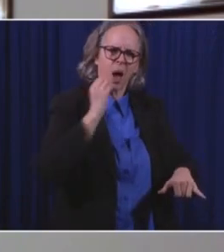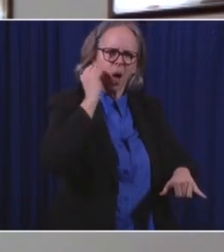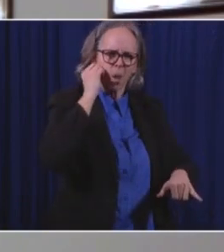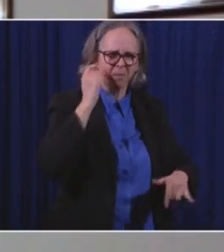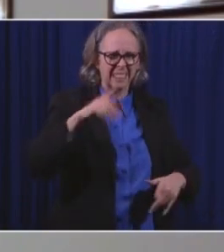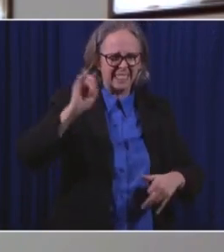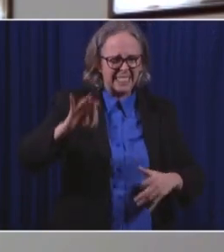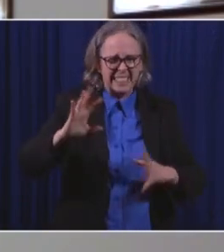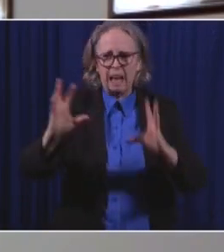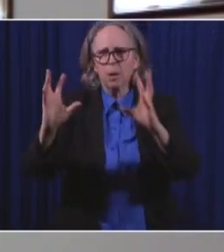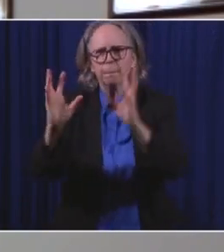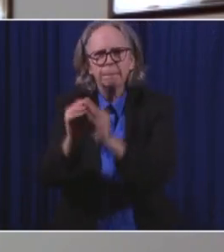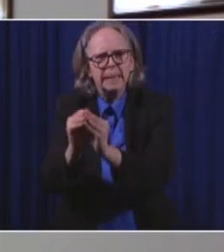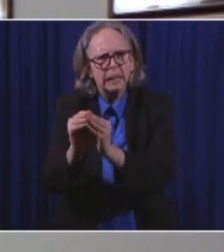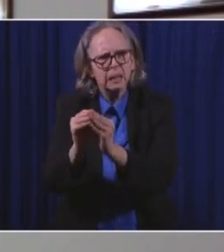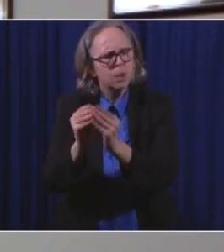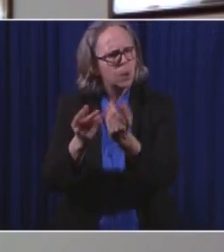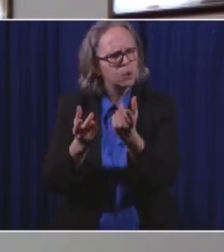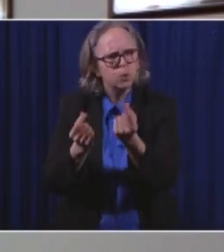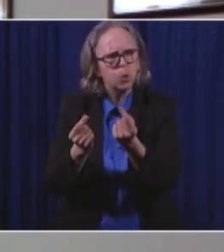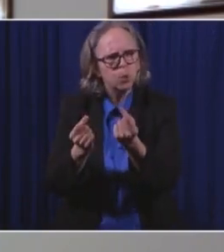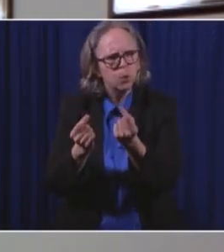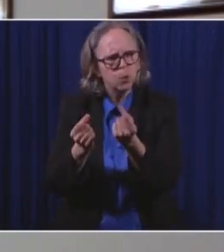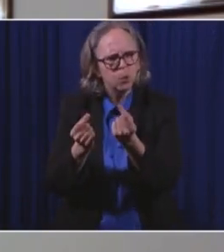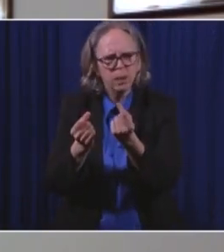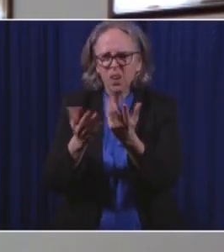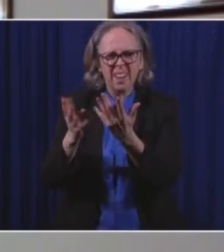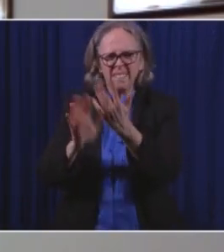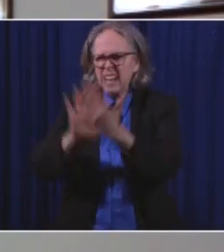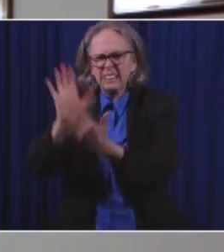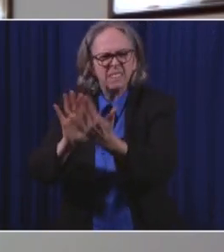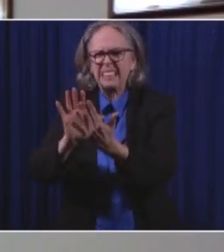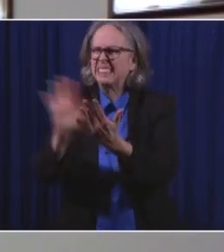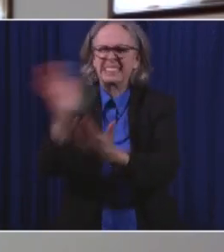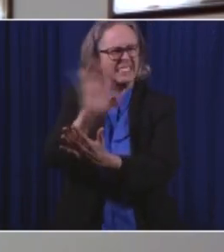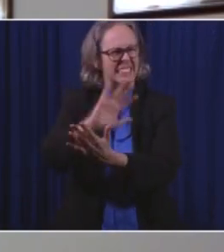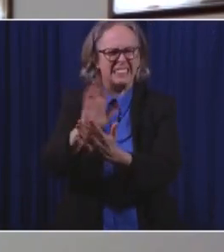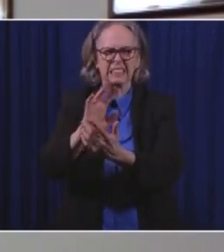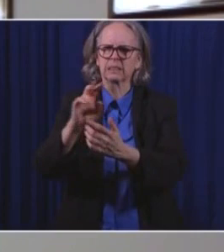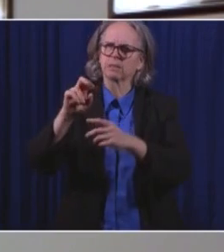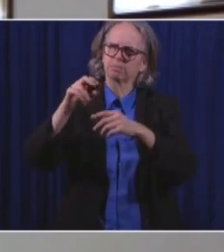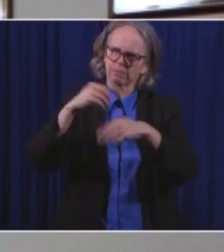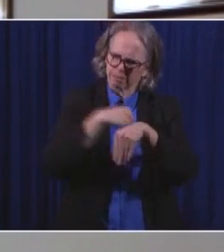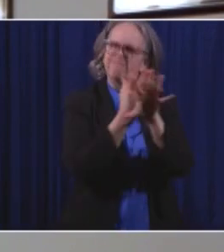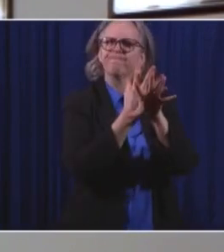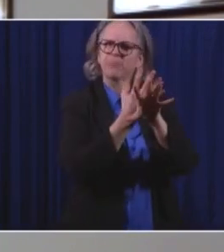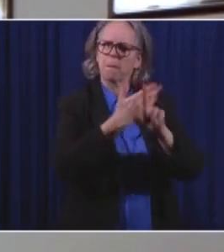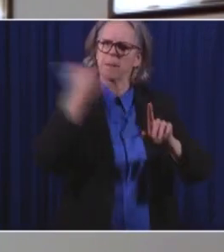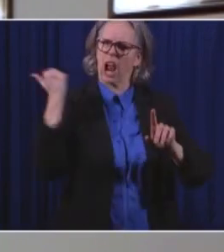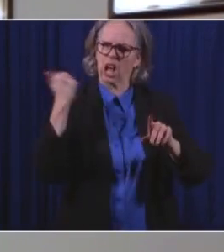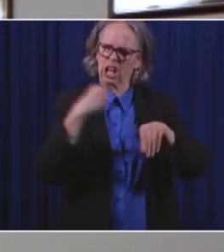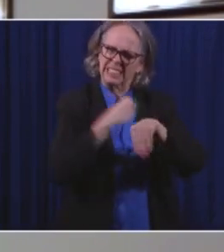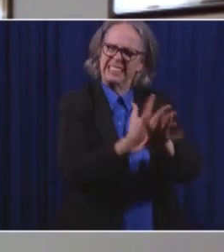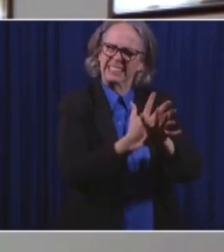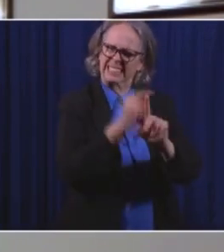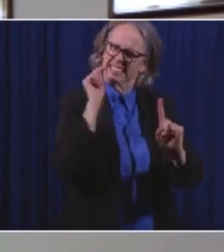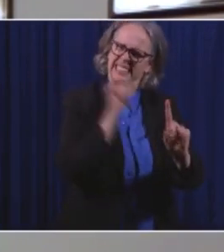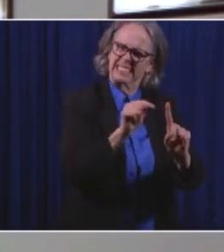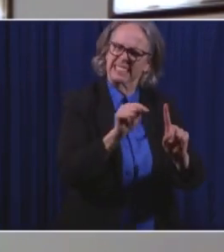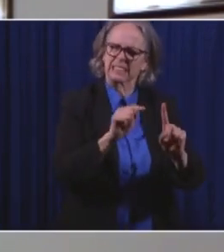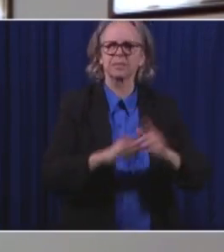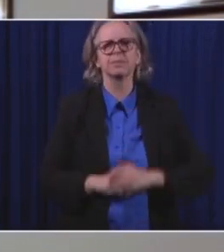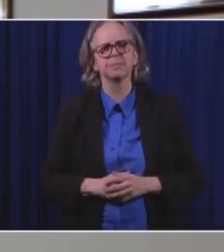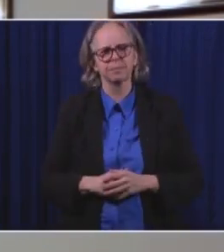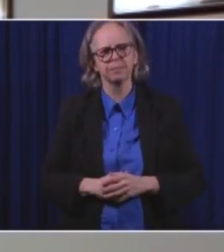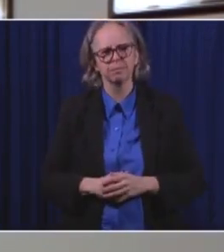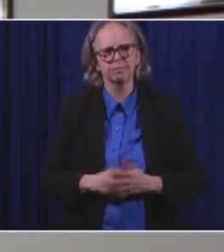face-to-face in a room to a virtual environment. This allows us to still stay connected to one another in our work environment, but